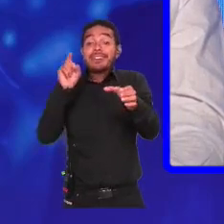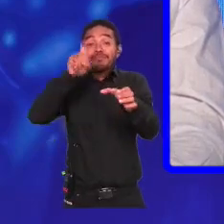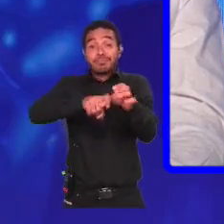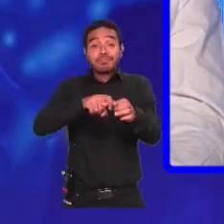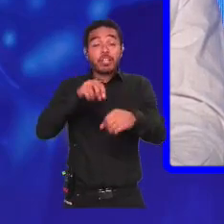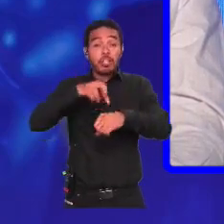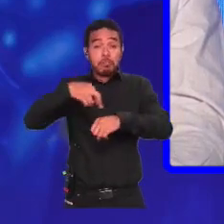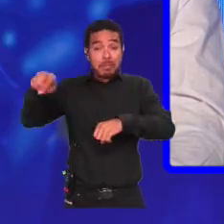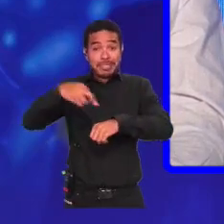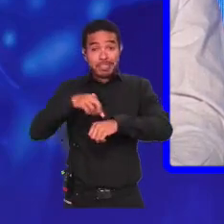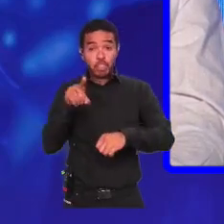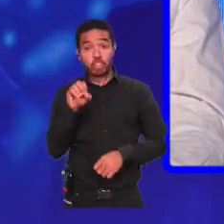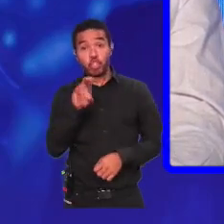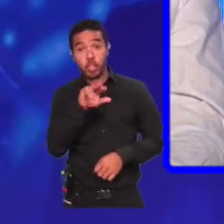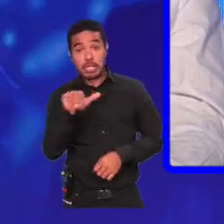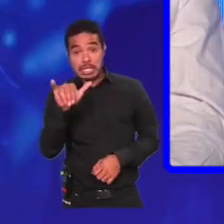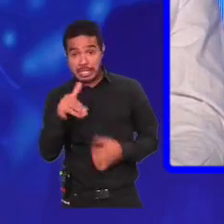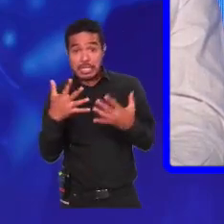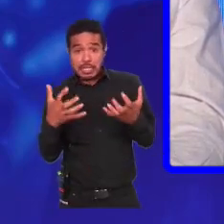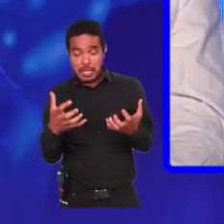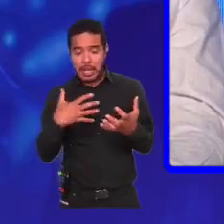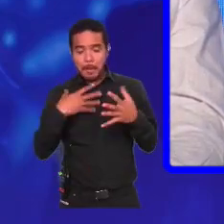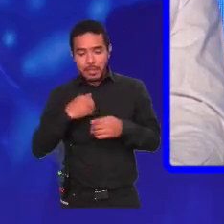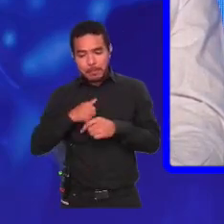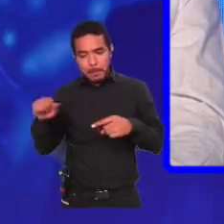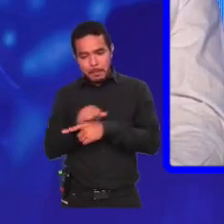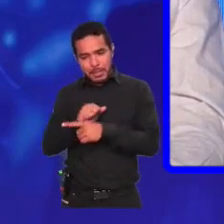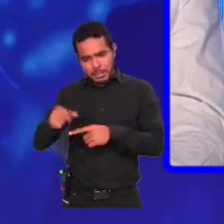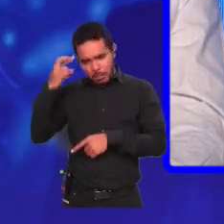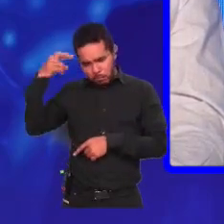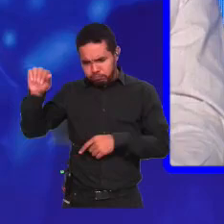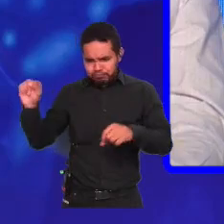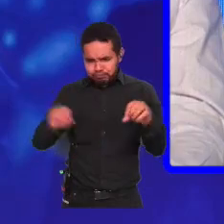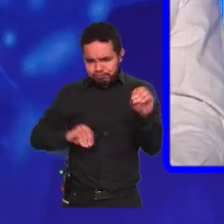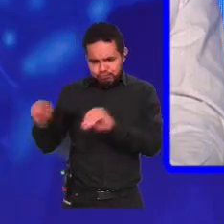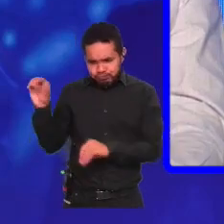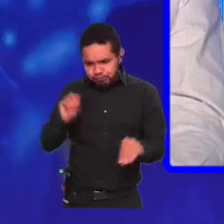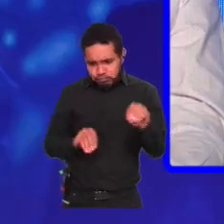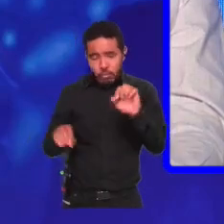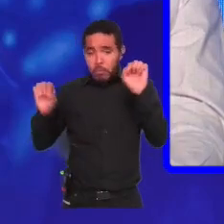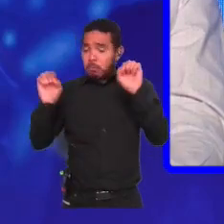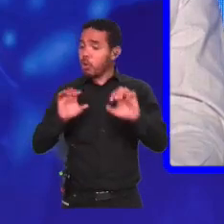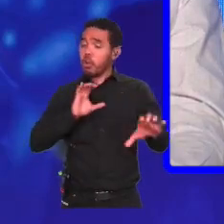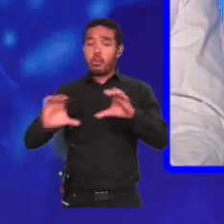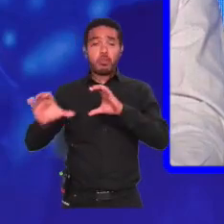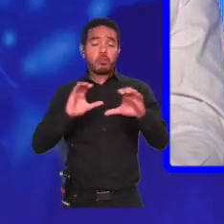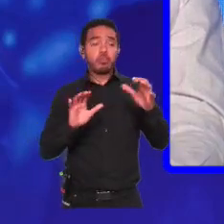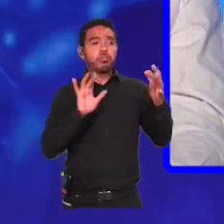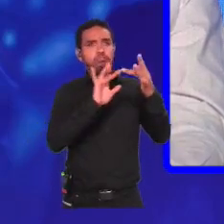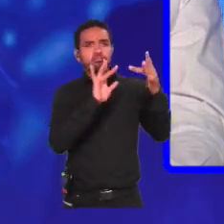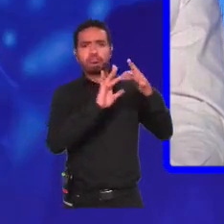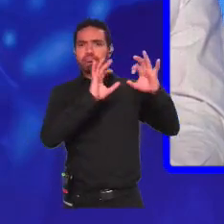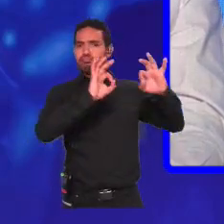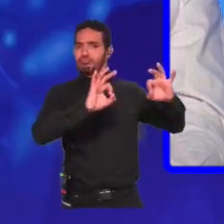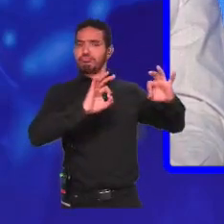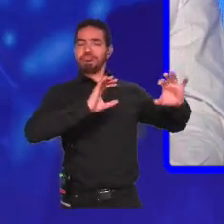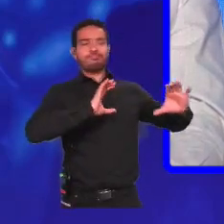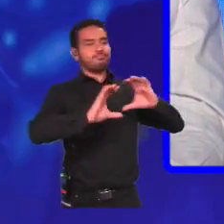professional production practices, your ability to communicate clearly, to follow up, to deliver on